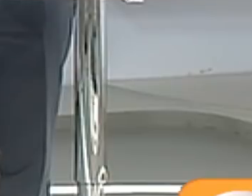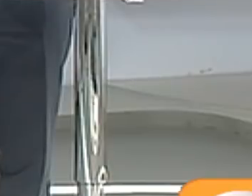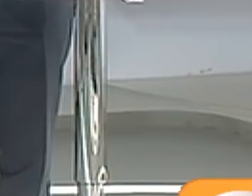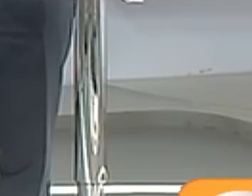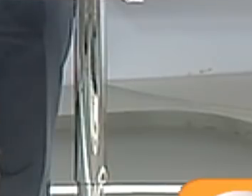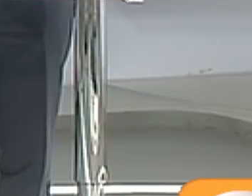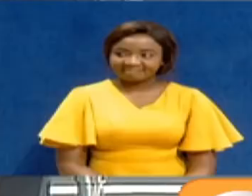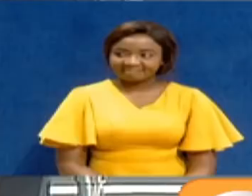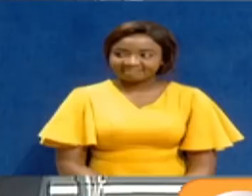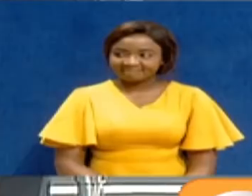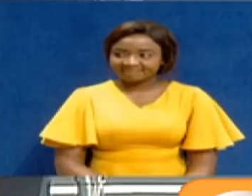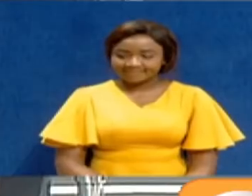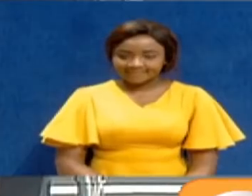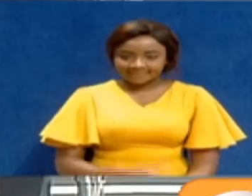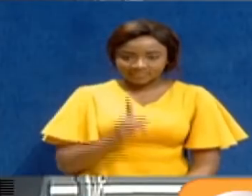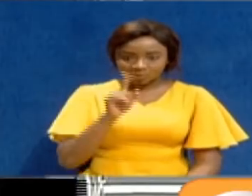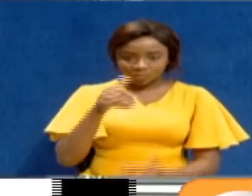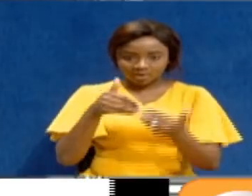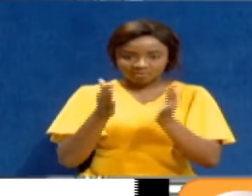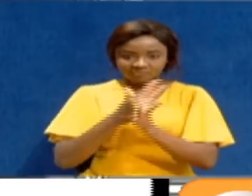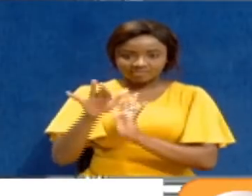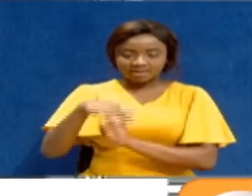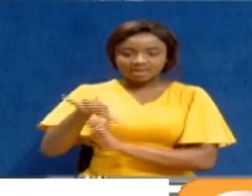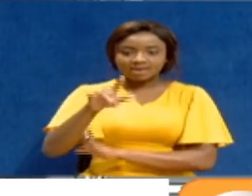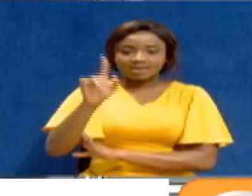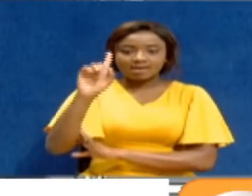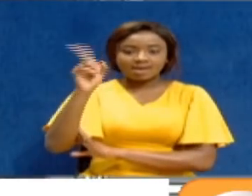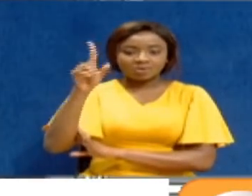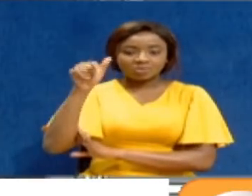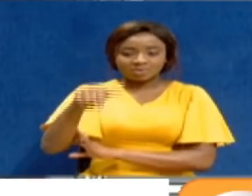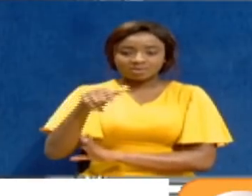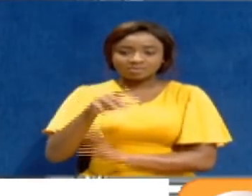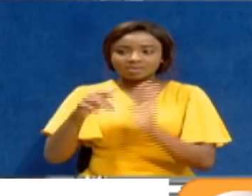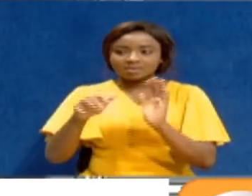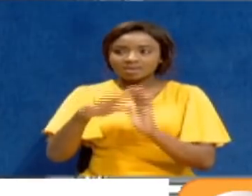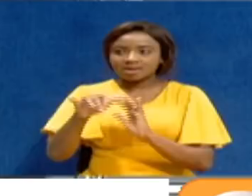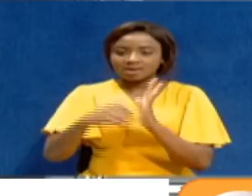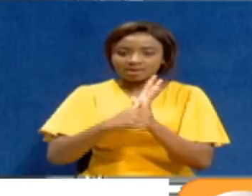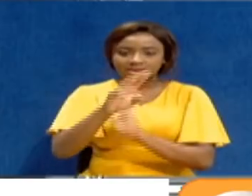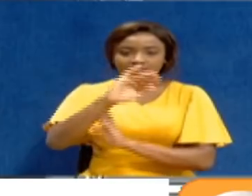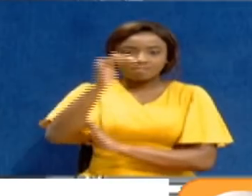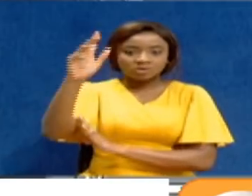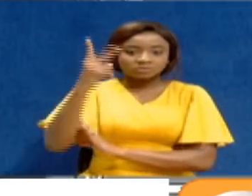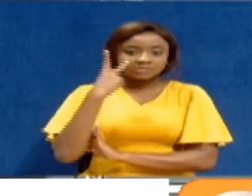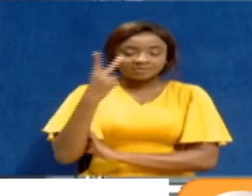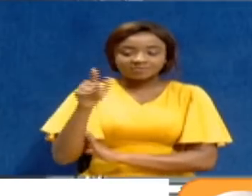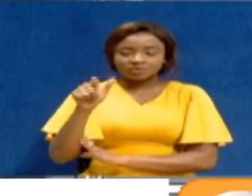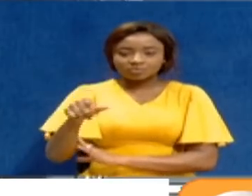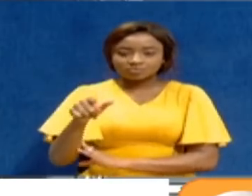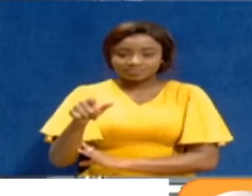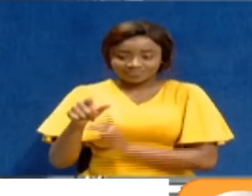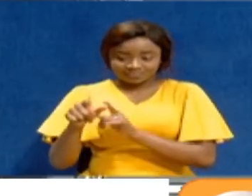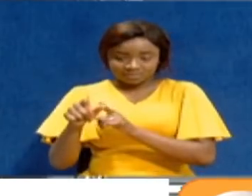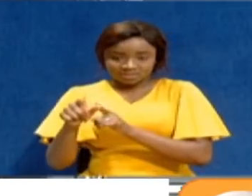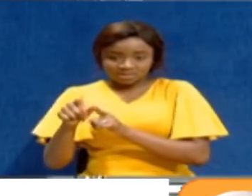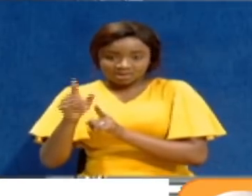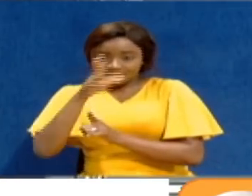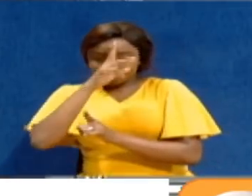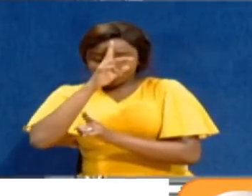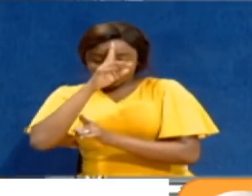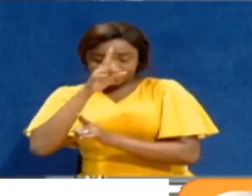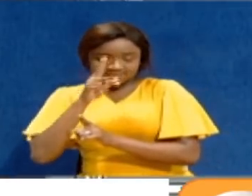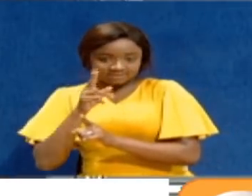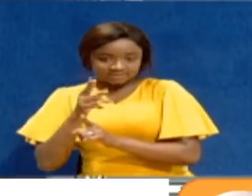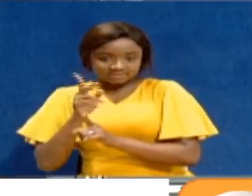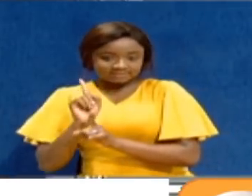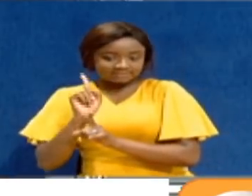A family in Mountain View Estate in Nairobi is crying for justice after police officer allegedly shot dead their kin during